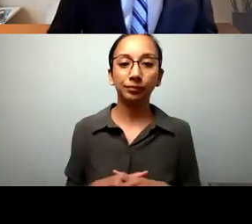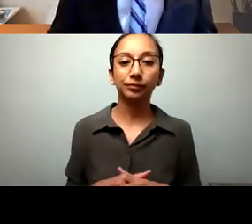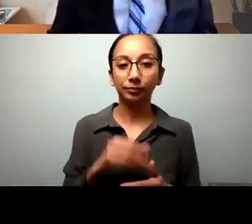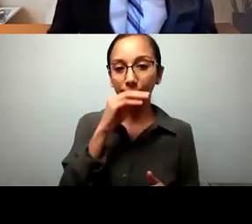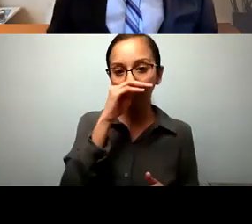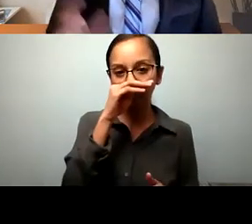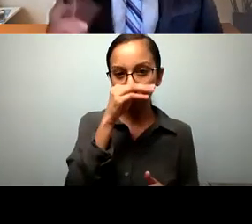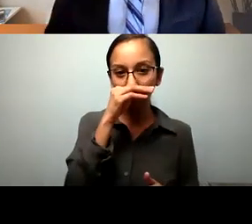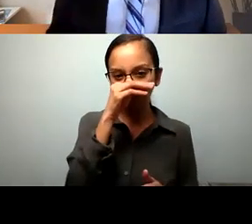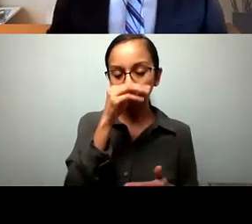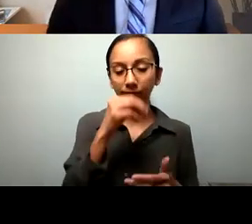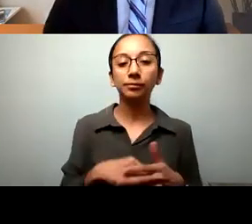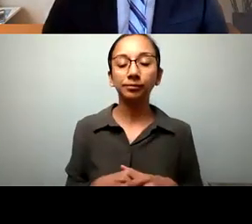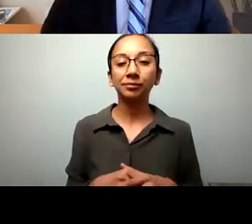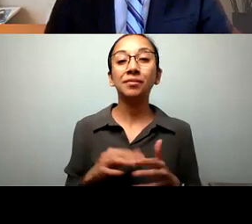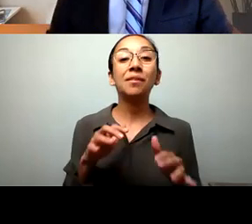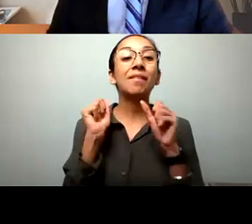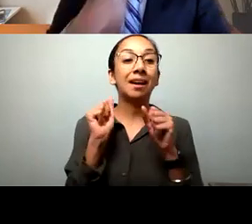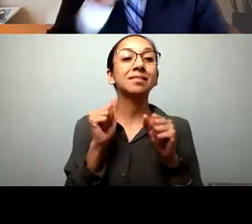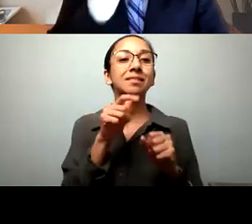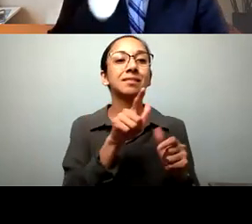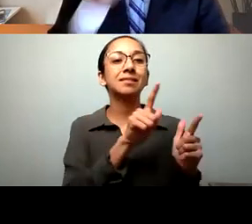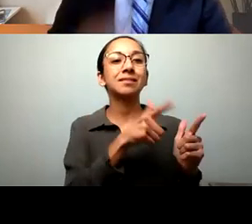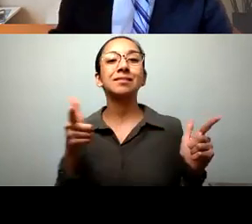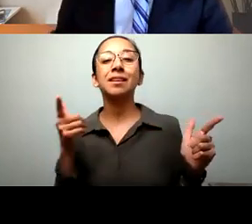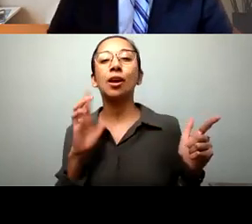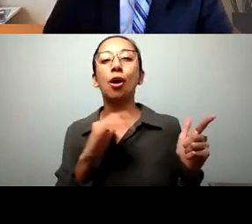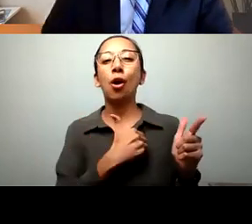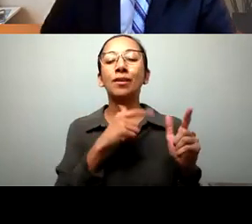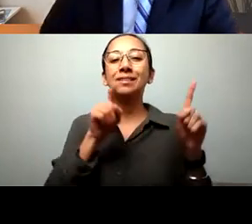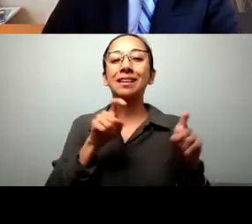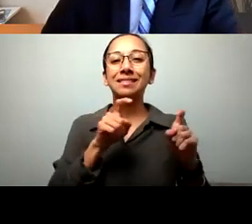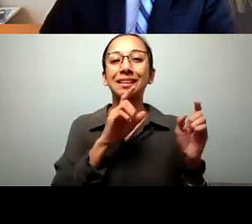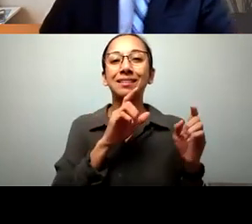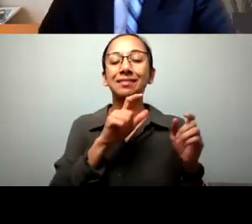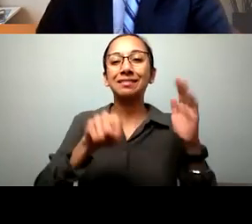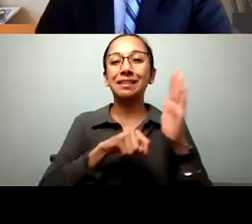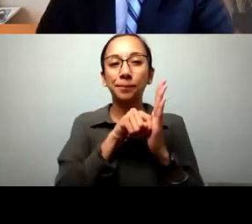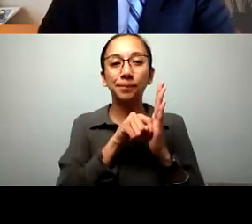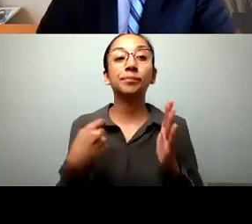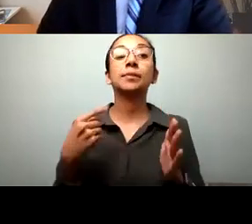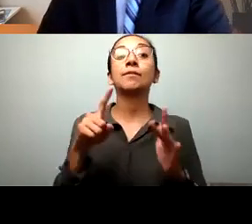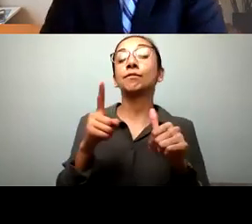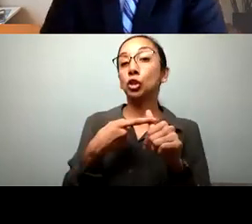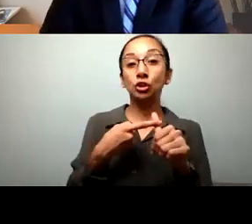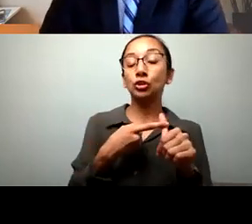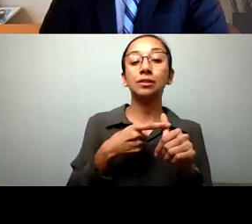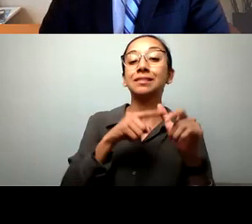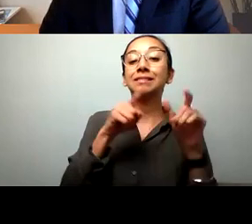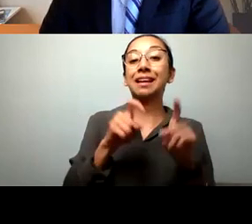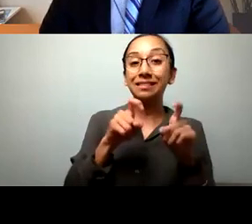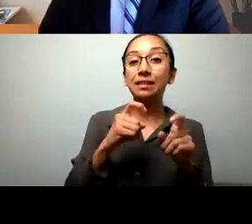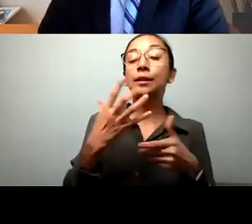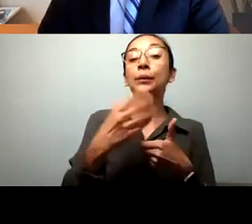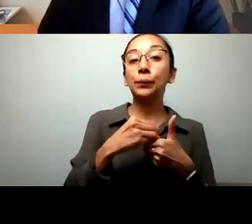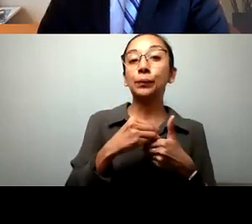So here's just a quick glimpse of our testing phases. So in that first phase of collecting our baseline is we're testing, the tested included employees who are